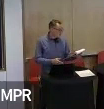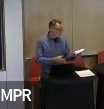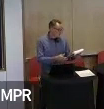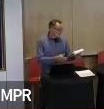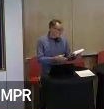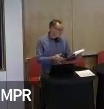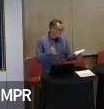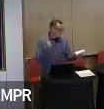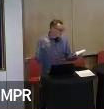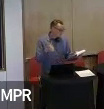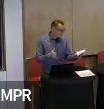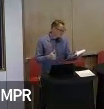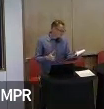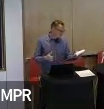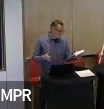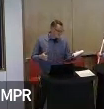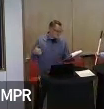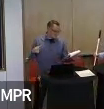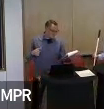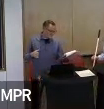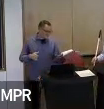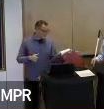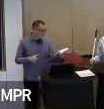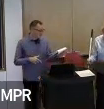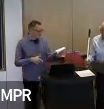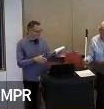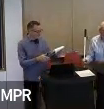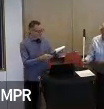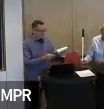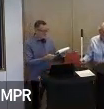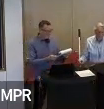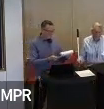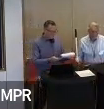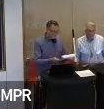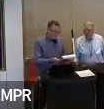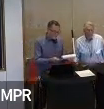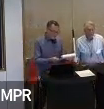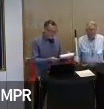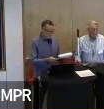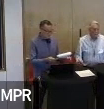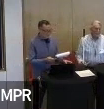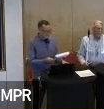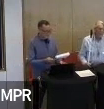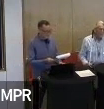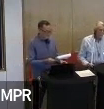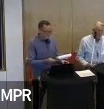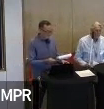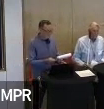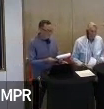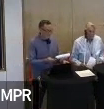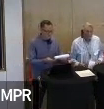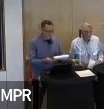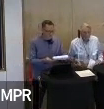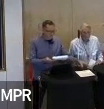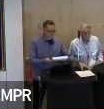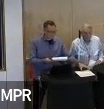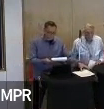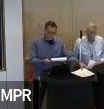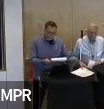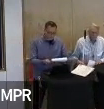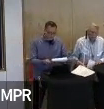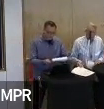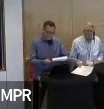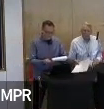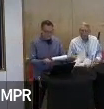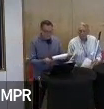spiel. He's worked as a vocational counselor and supervisor for the California Department of Rehabilitation. He helped form Sensory Access Foundation to